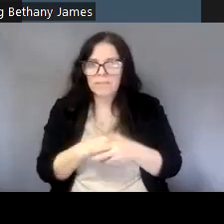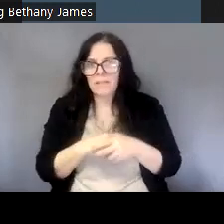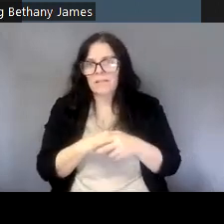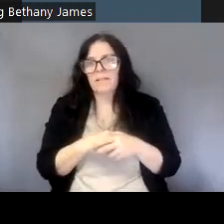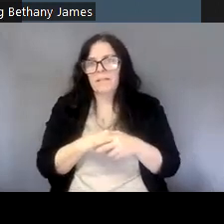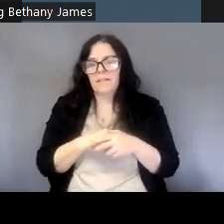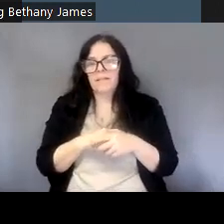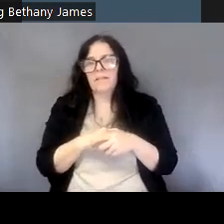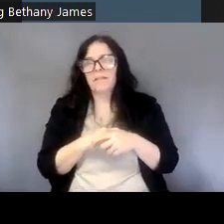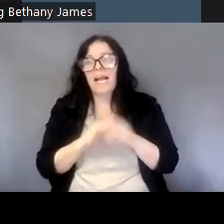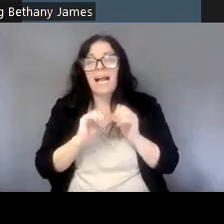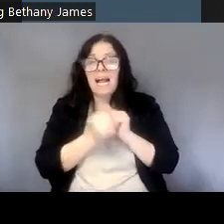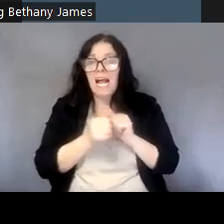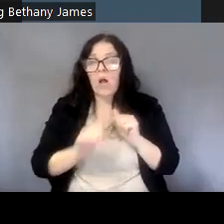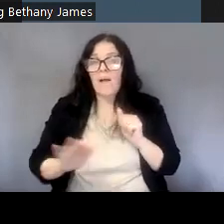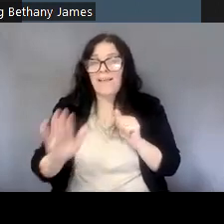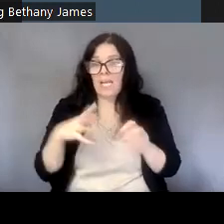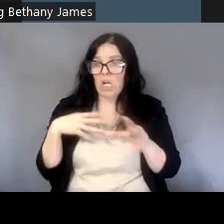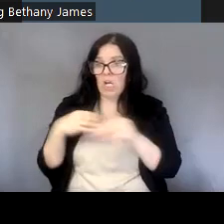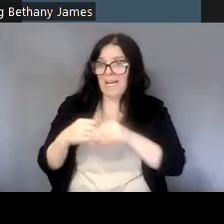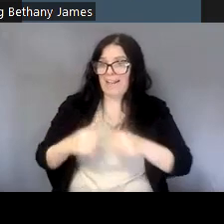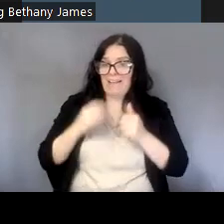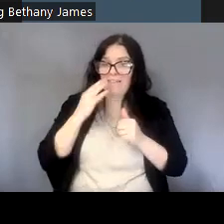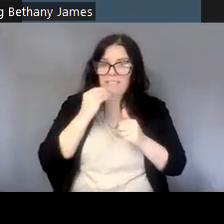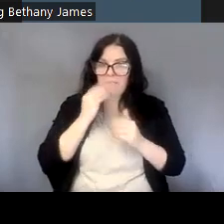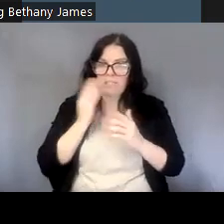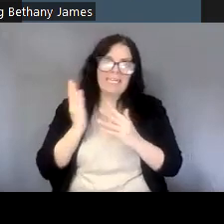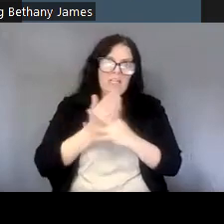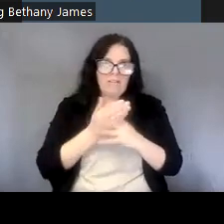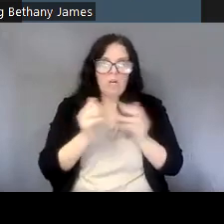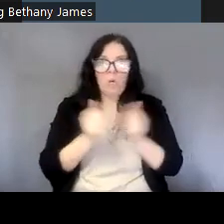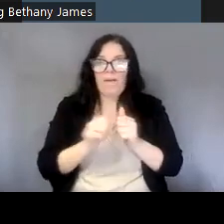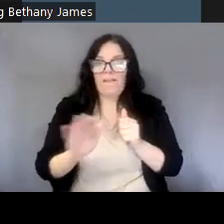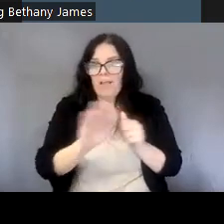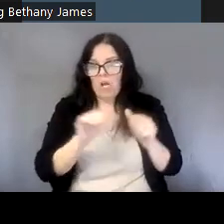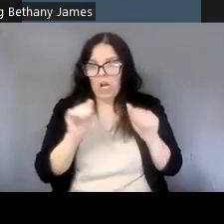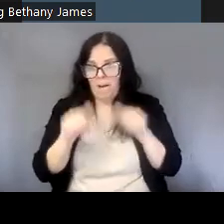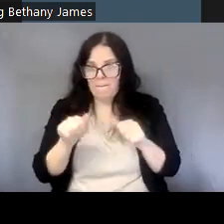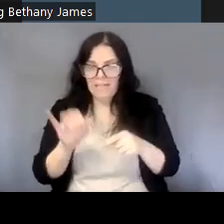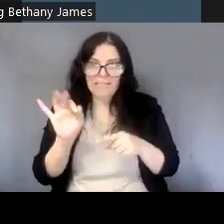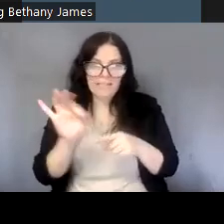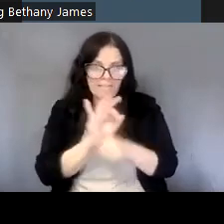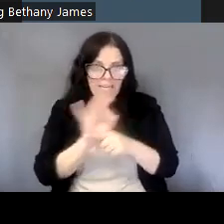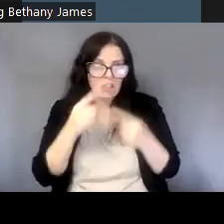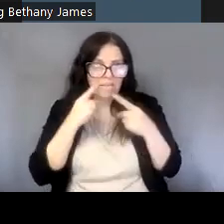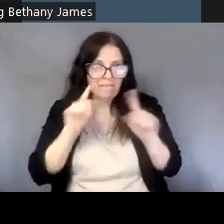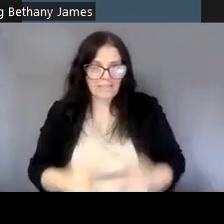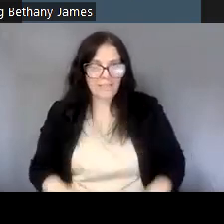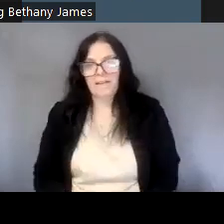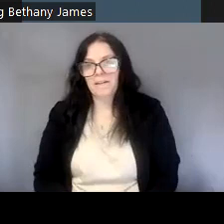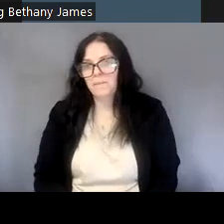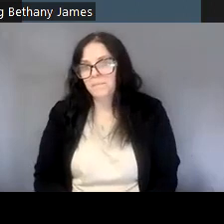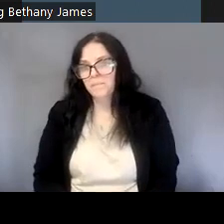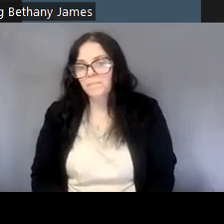is their lived experience interfering with their ability to function effectively? And